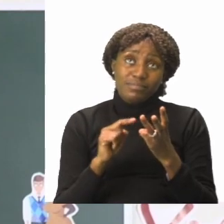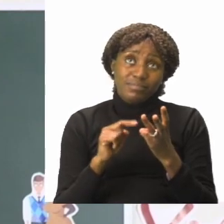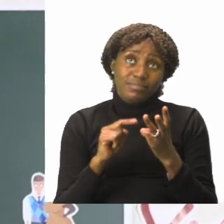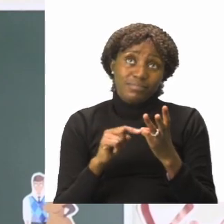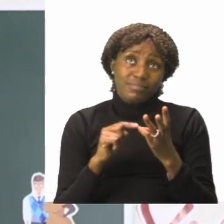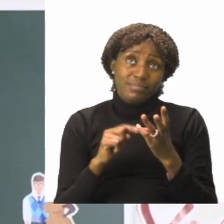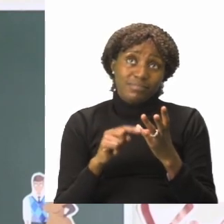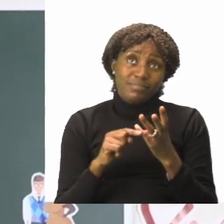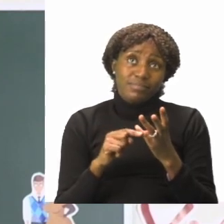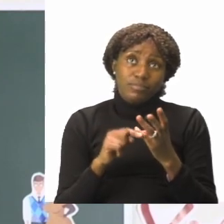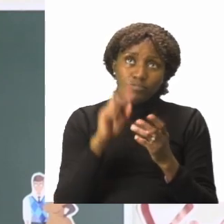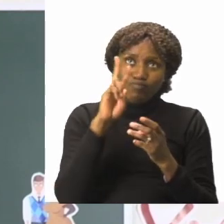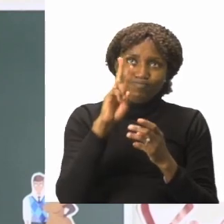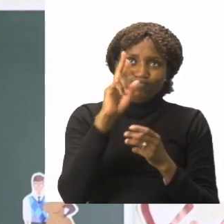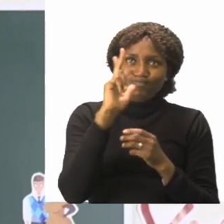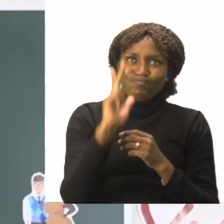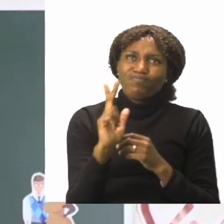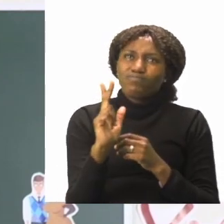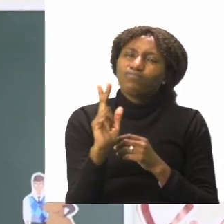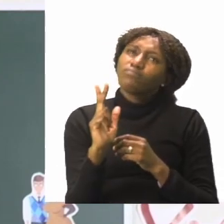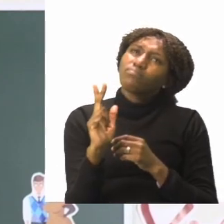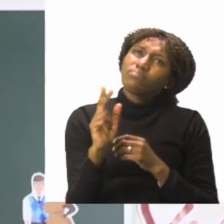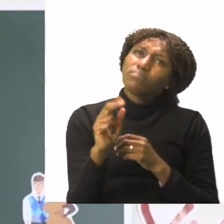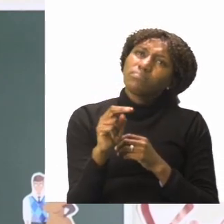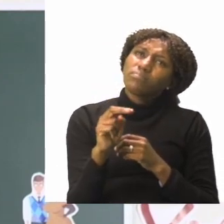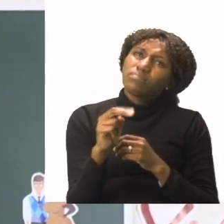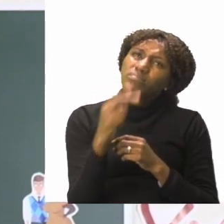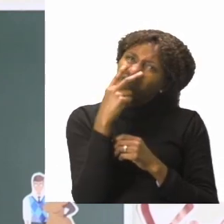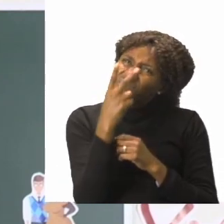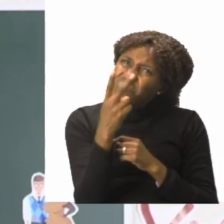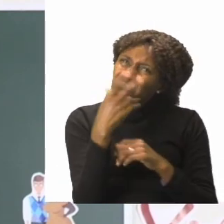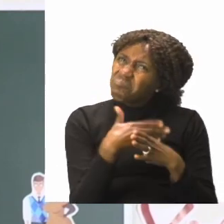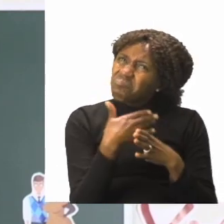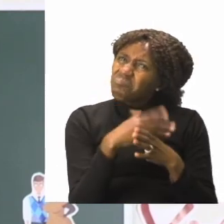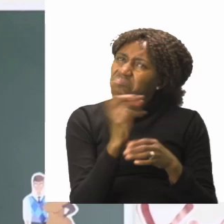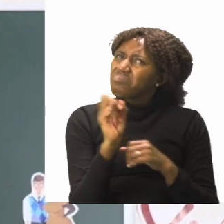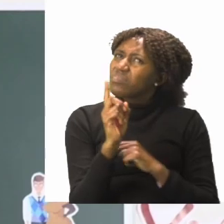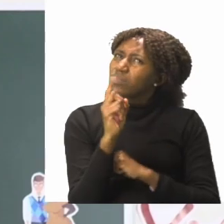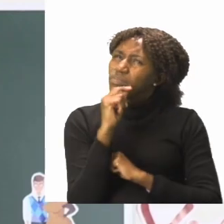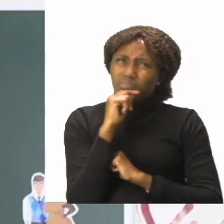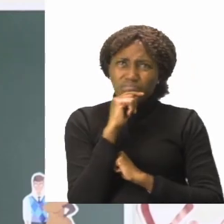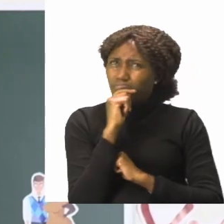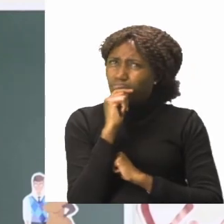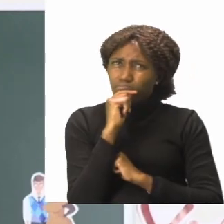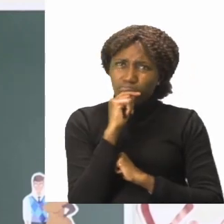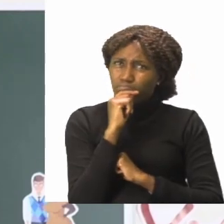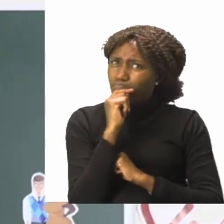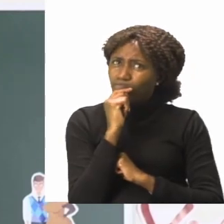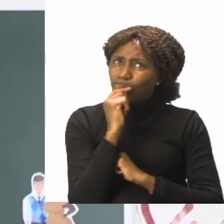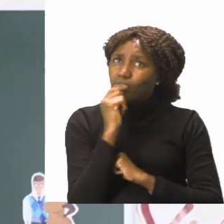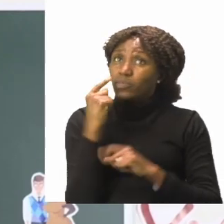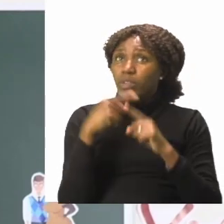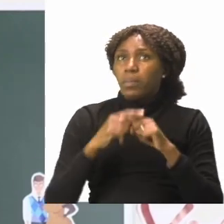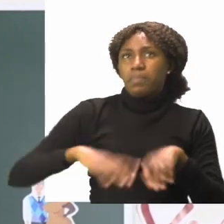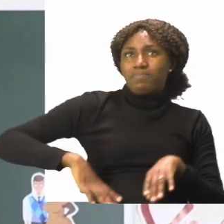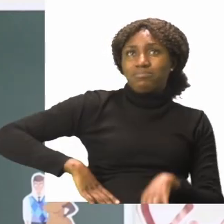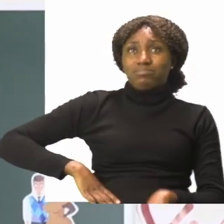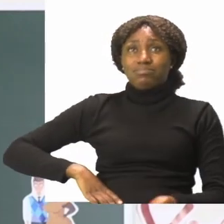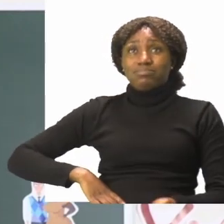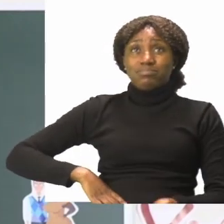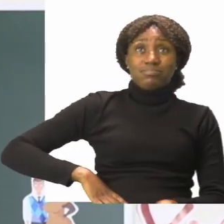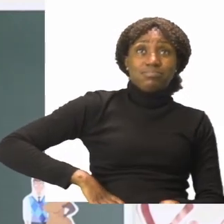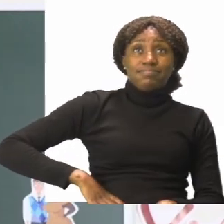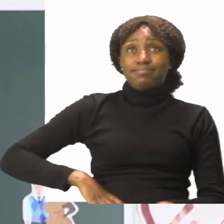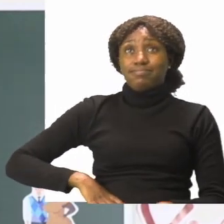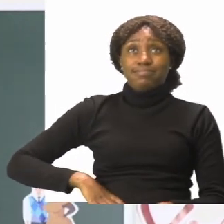Now these two people doesn't look like they have an occupation, but maybe today we can call them models. Now in